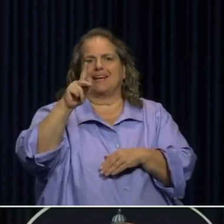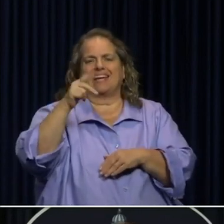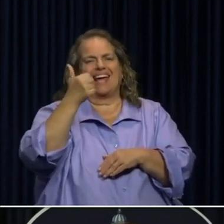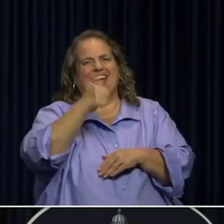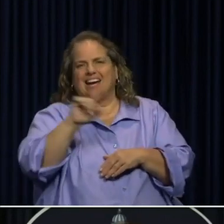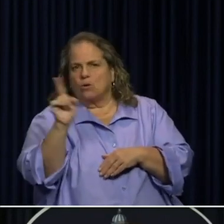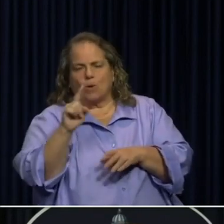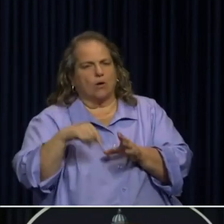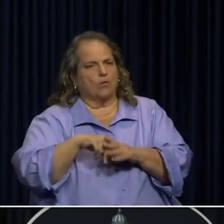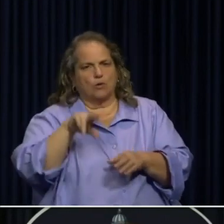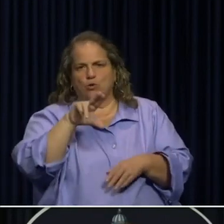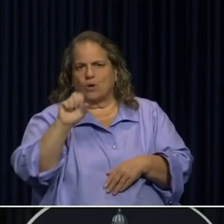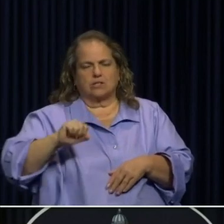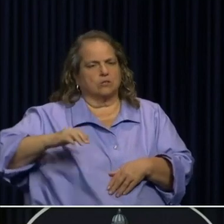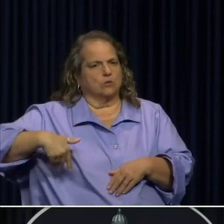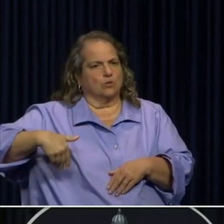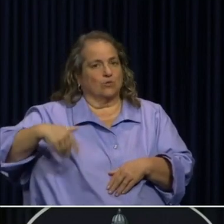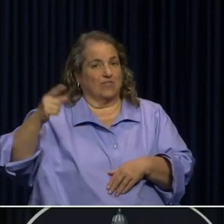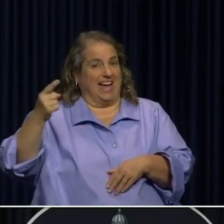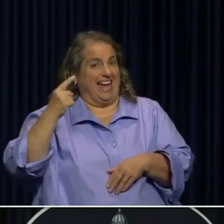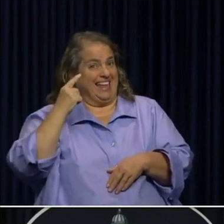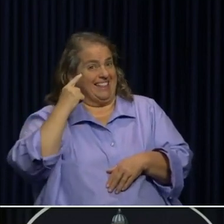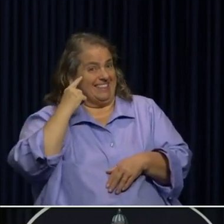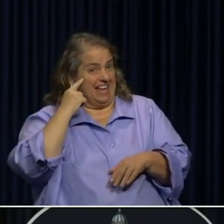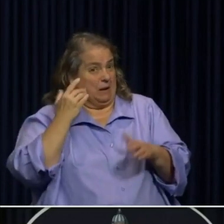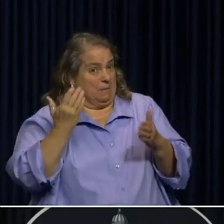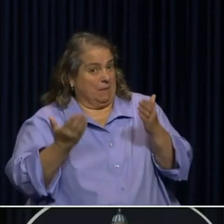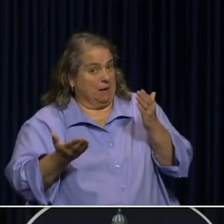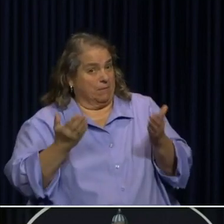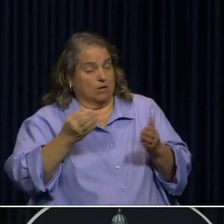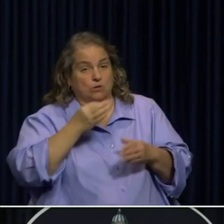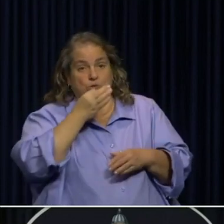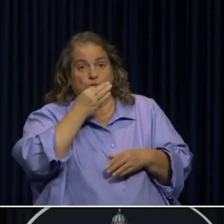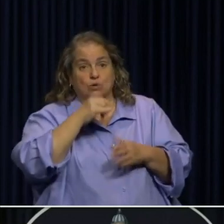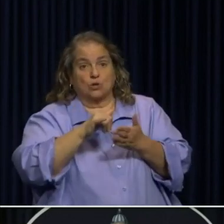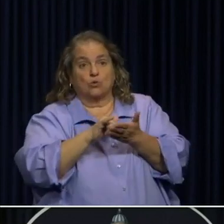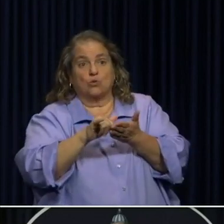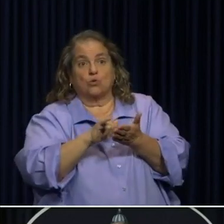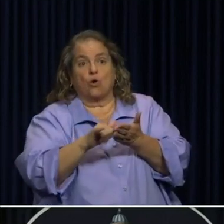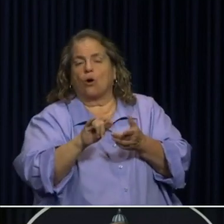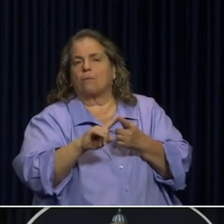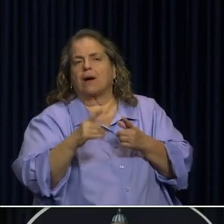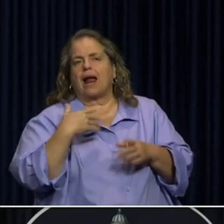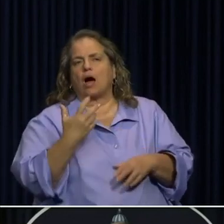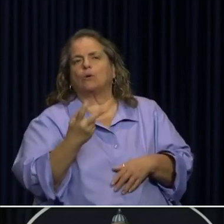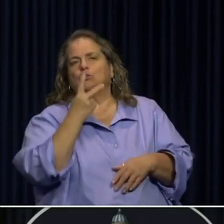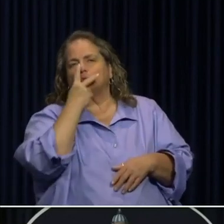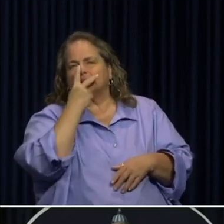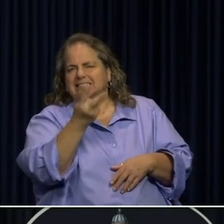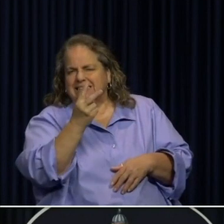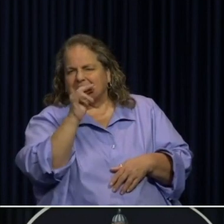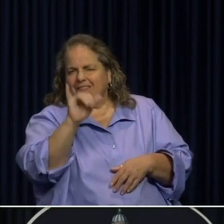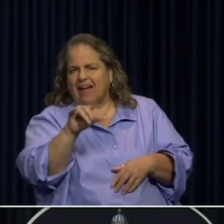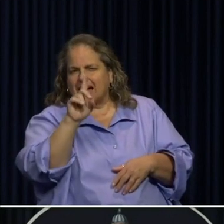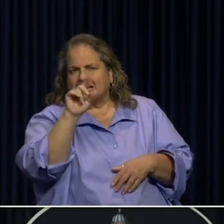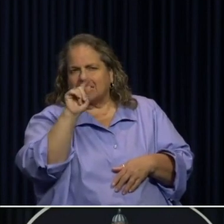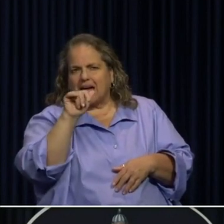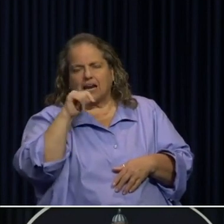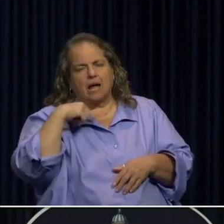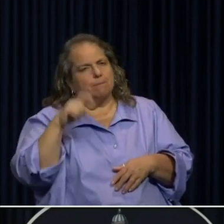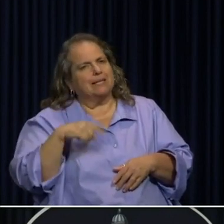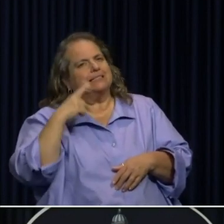yet. They think they might be getting it in New York, but I want to see that data because we have got to